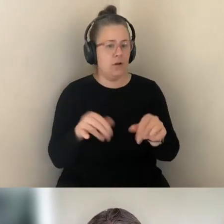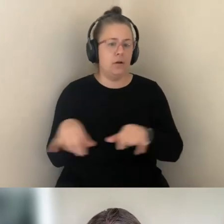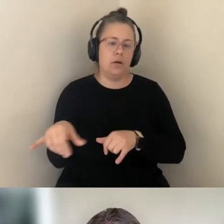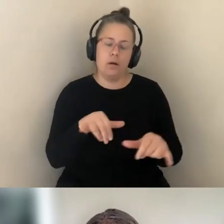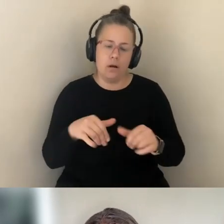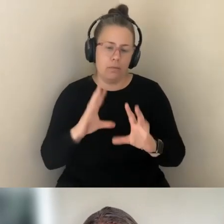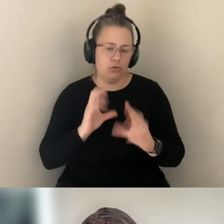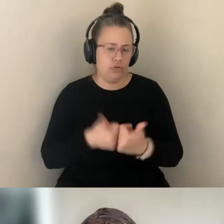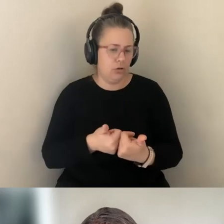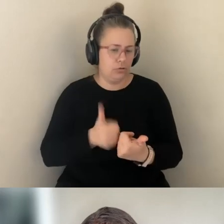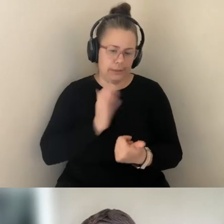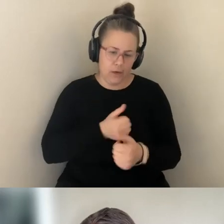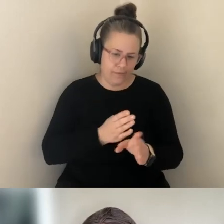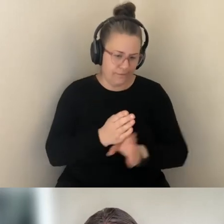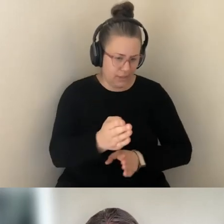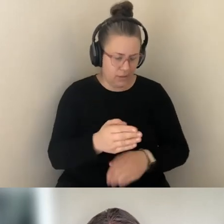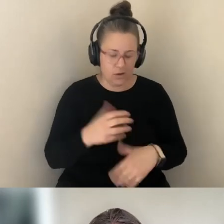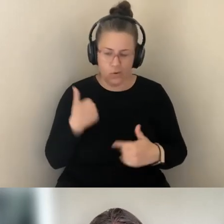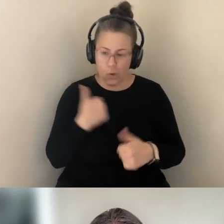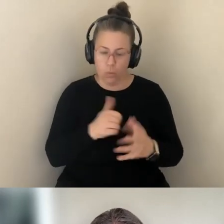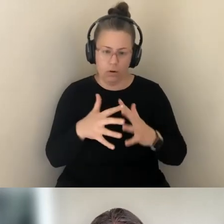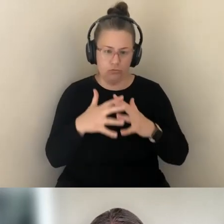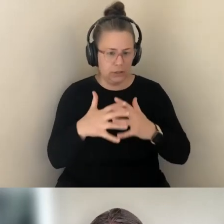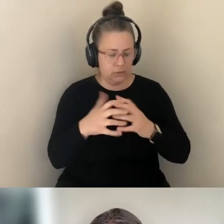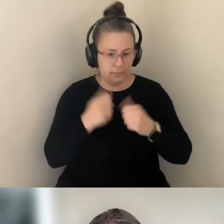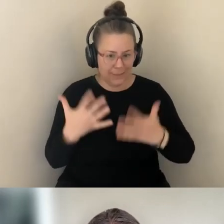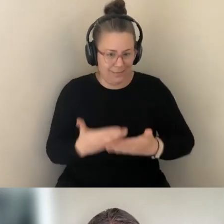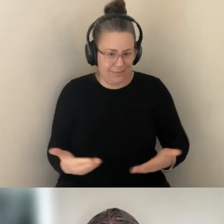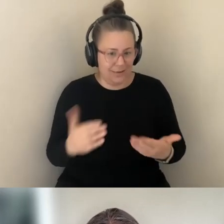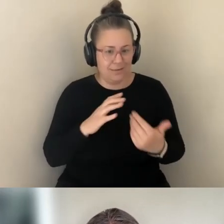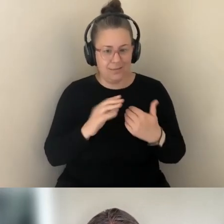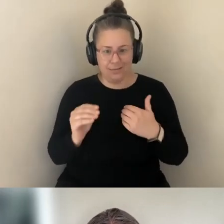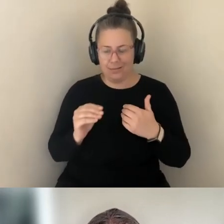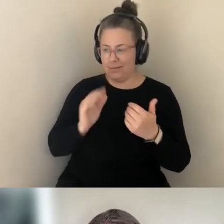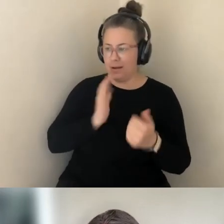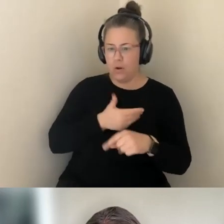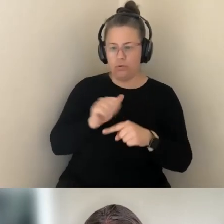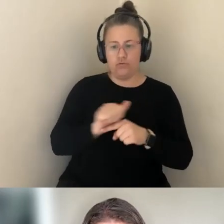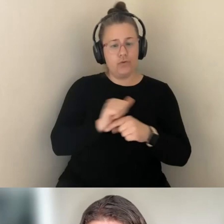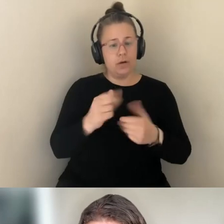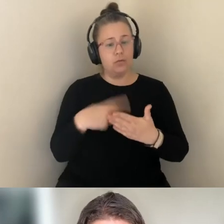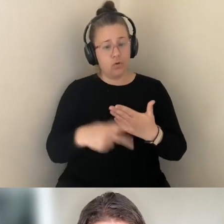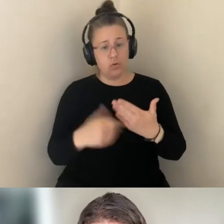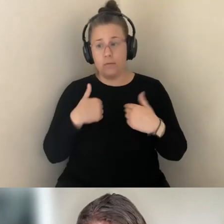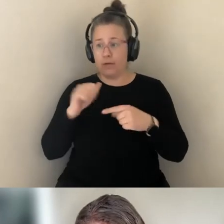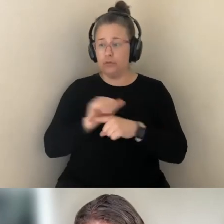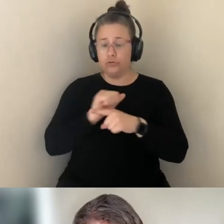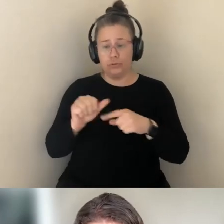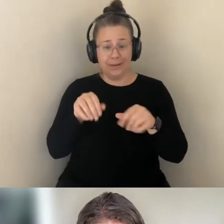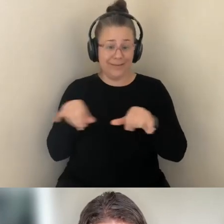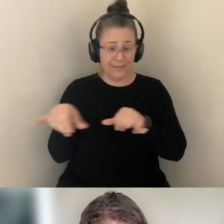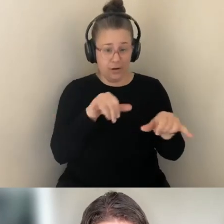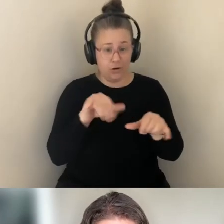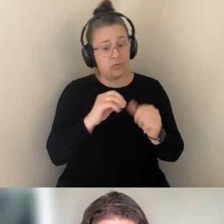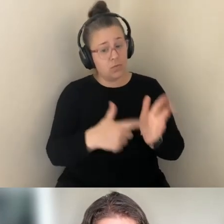about this afternoon. Our accreditation standards as training programs require require us to have disability education for